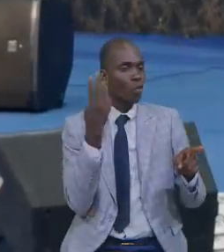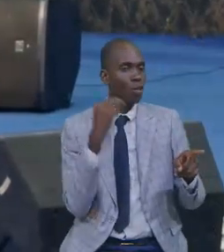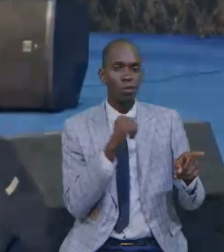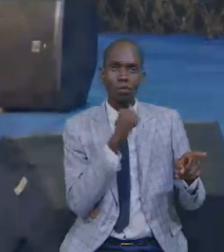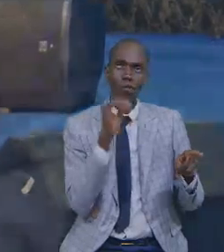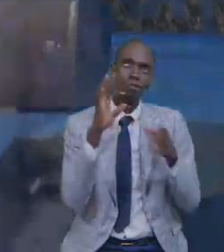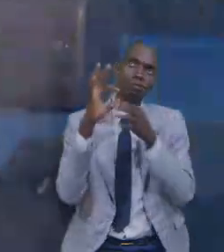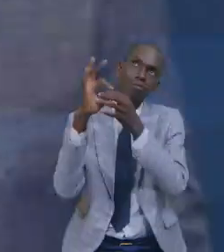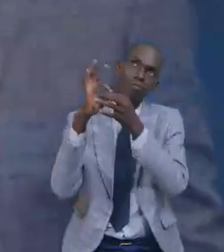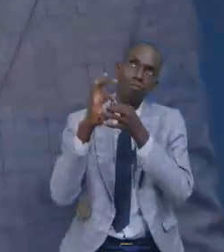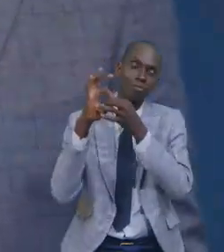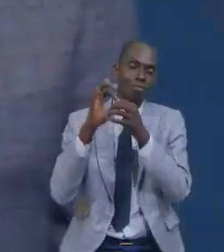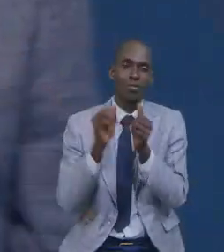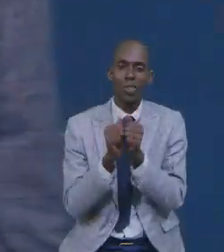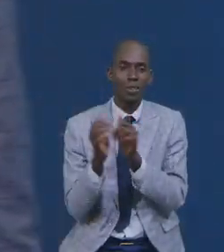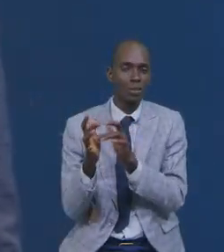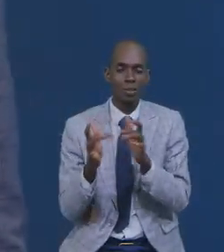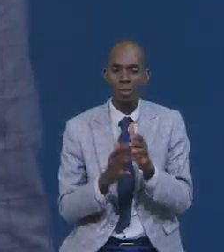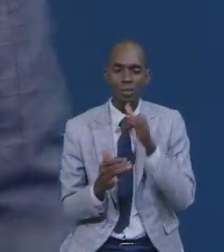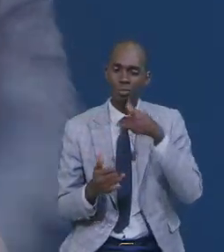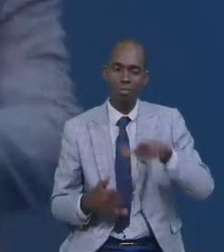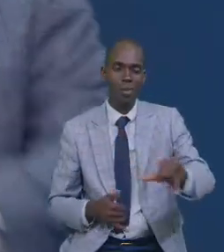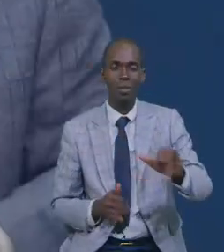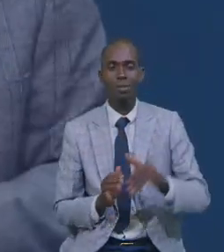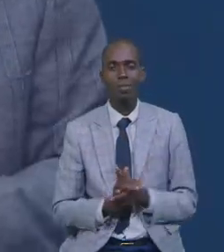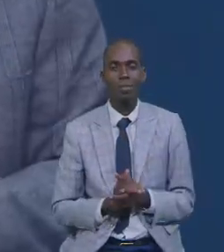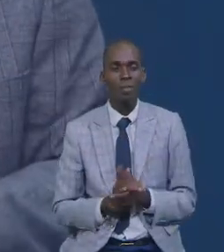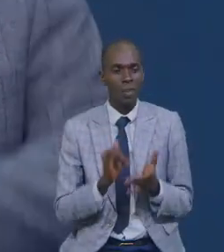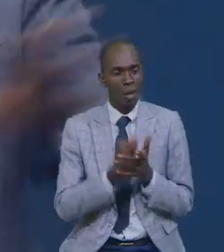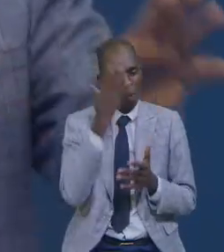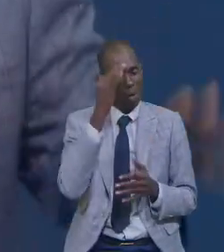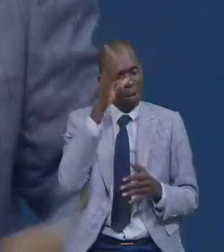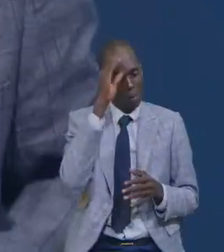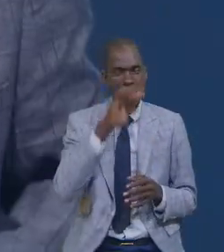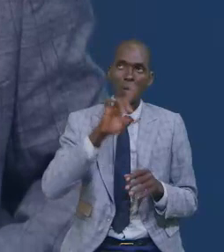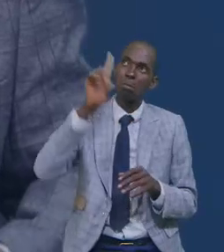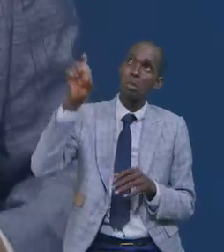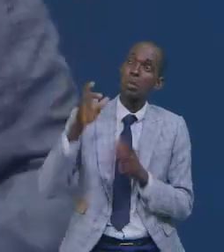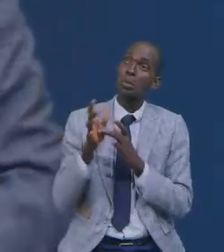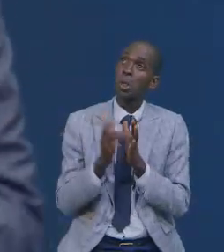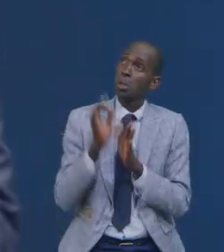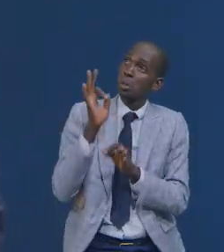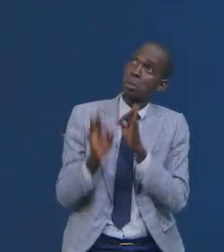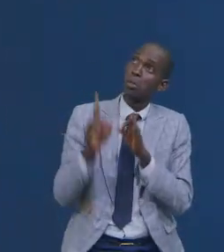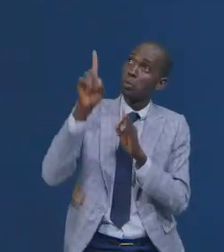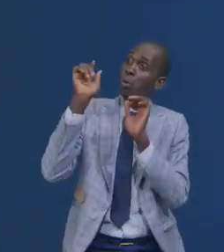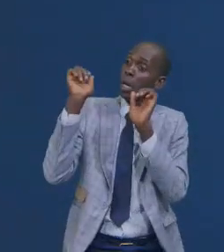with Jesus yet. That's why he said, if thou canst do